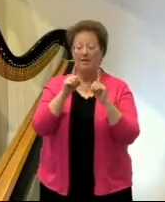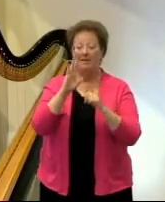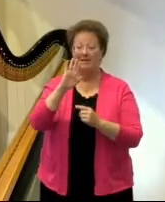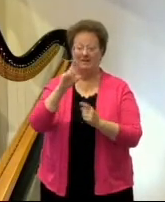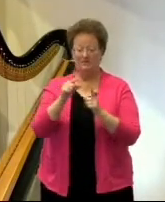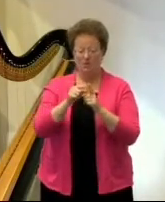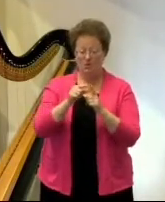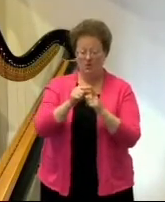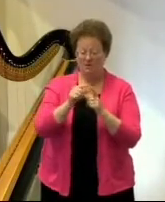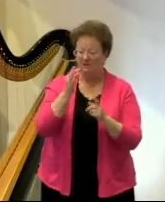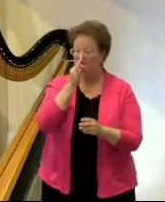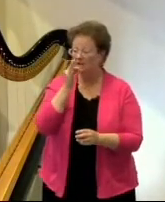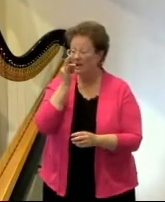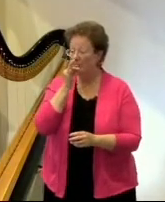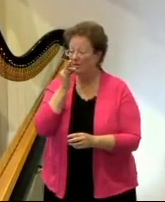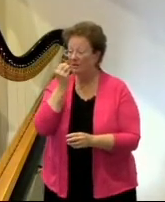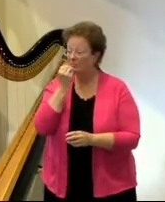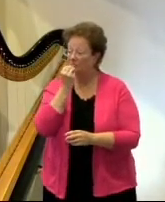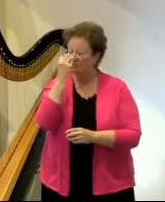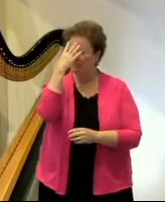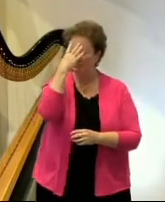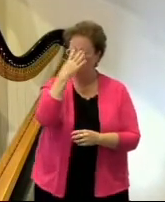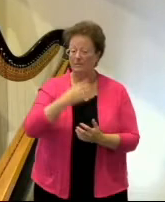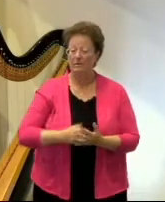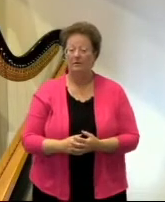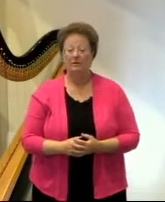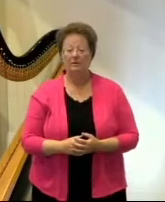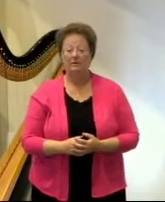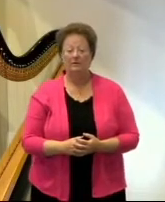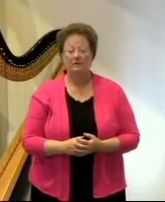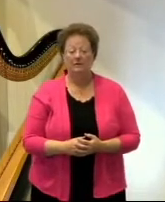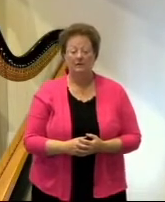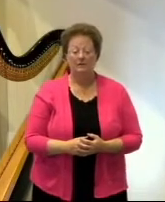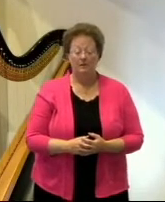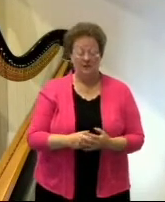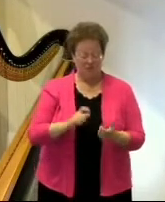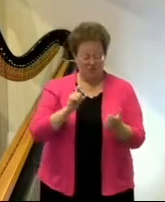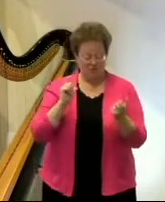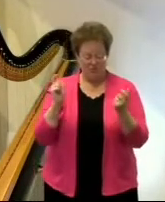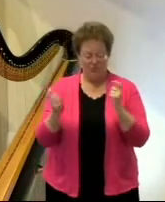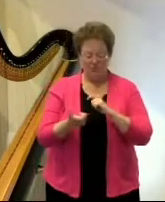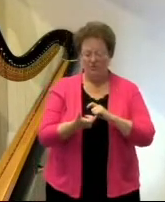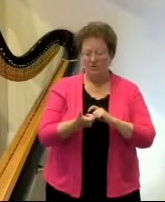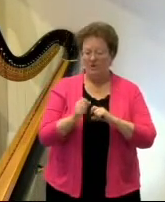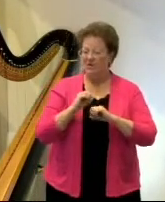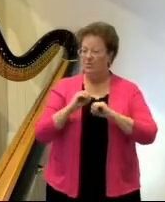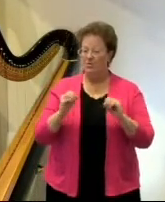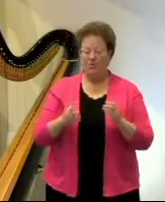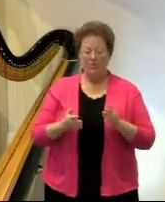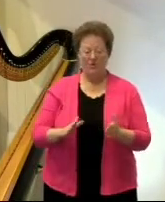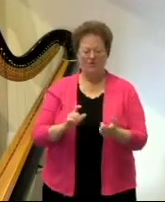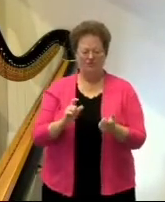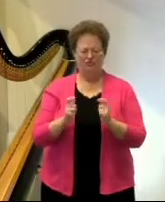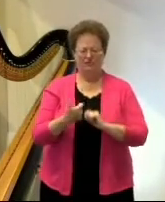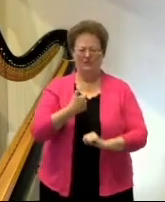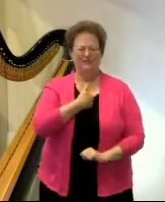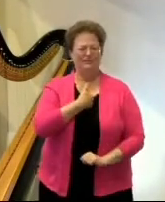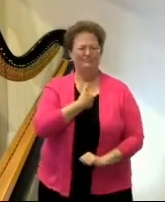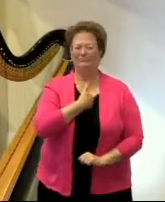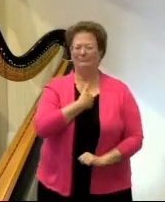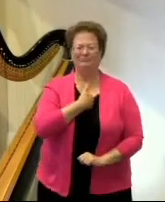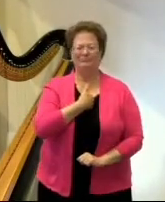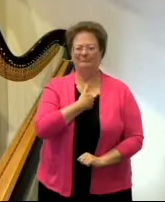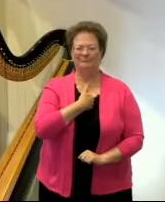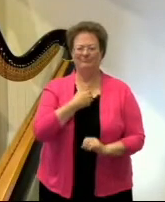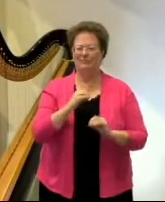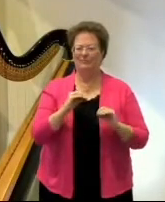and sacrament. Now, when it comes to conversion, there is no way we can convert ourselves. We have no